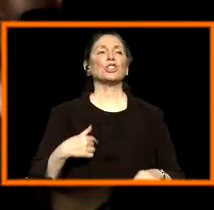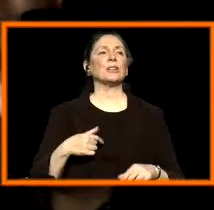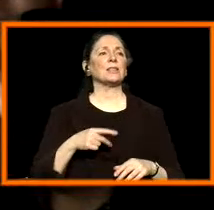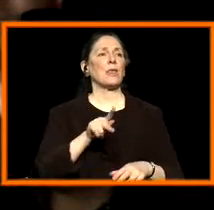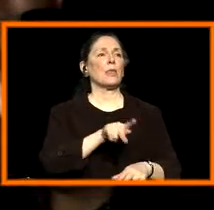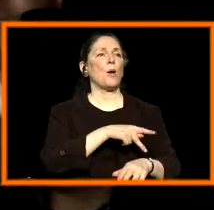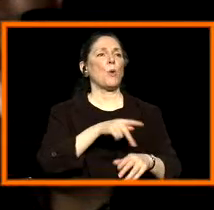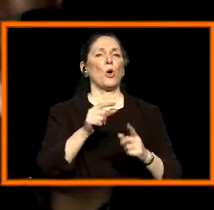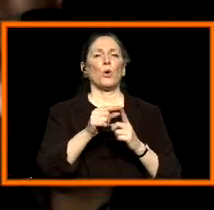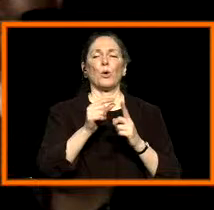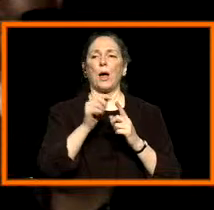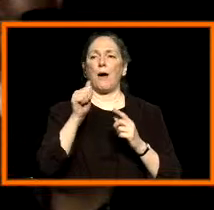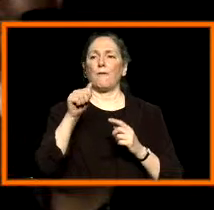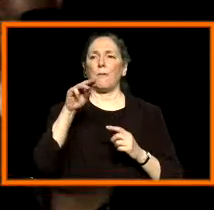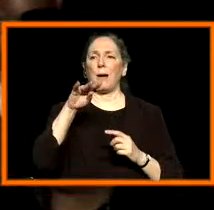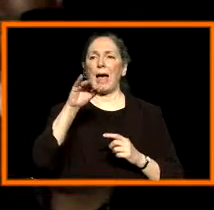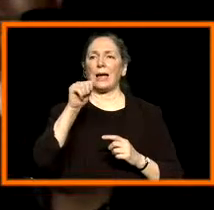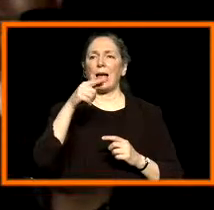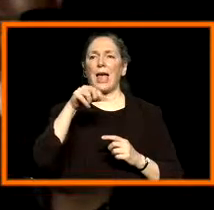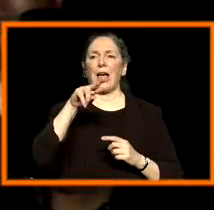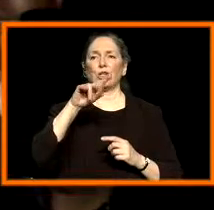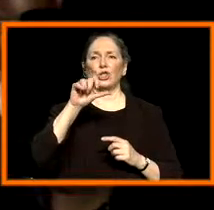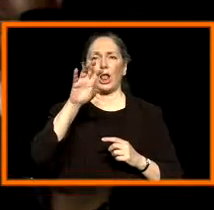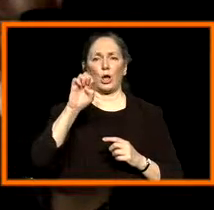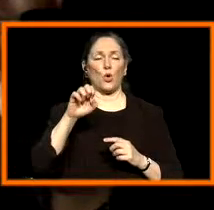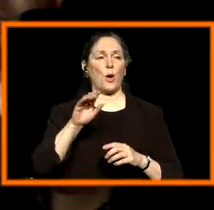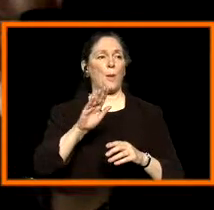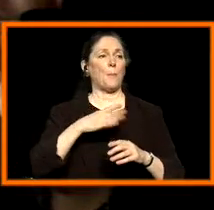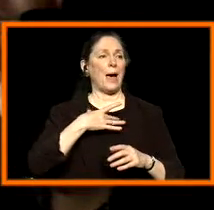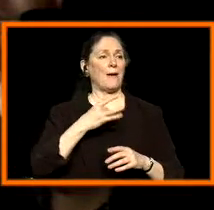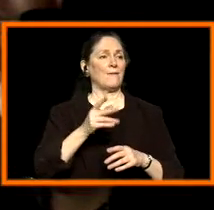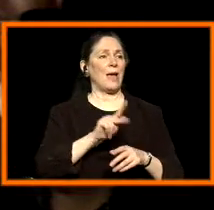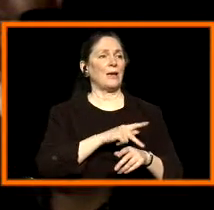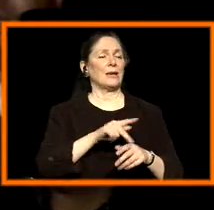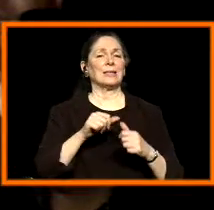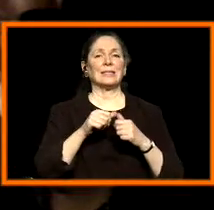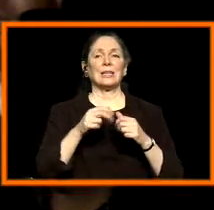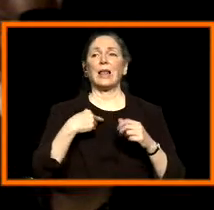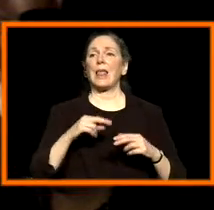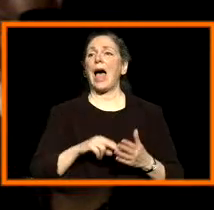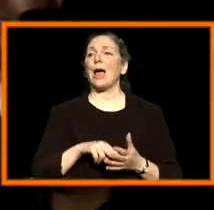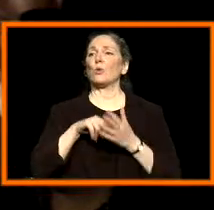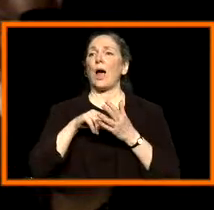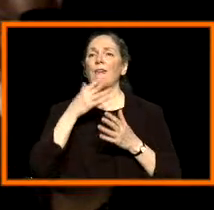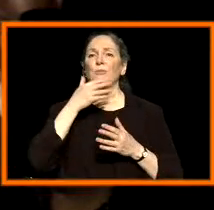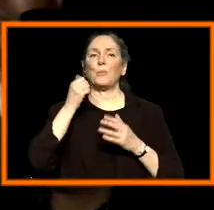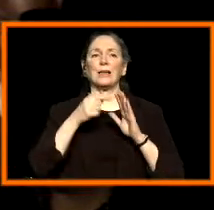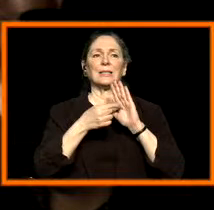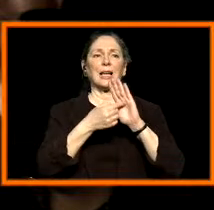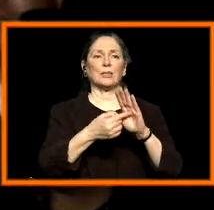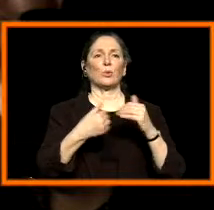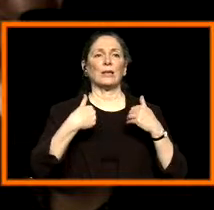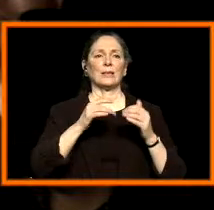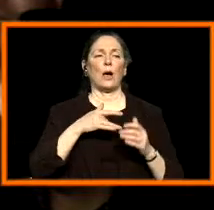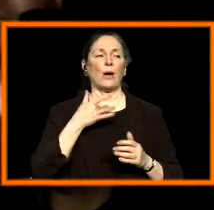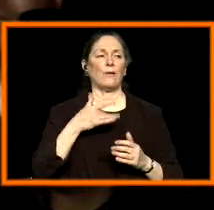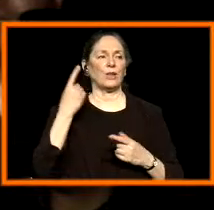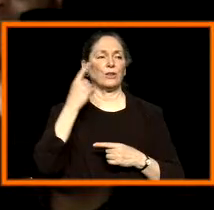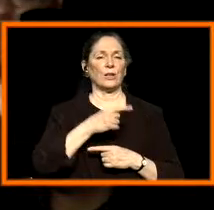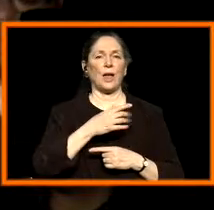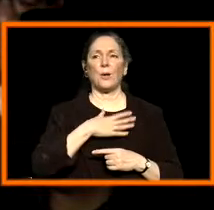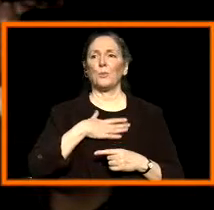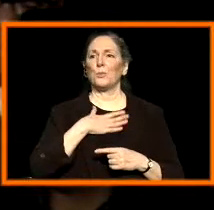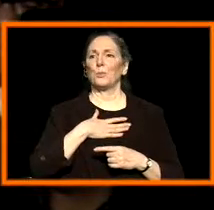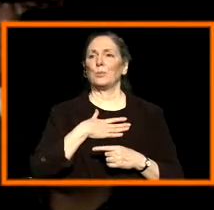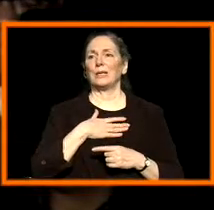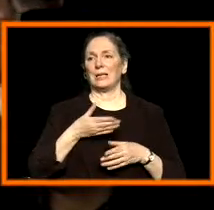poetic words of Maya Angelou and my favorite poem, Still I Rise, best express how I feel today.